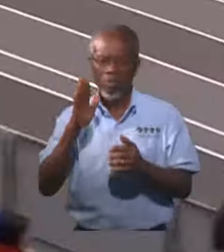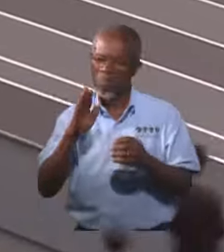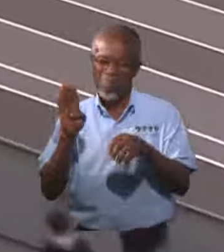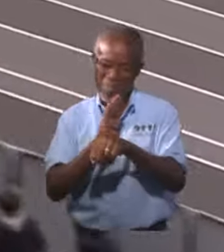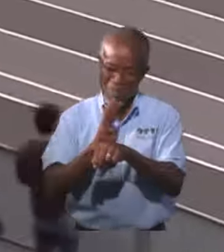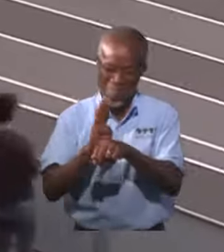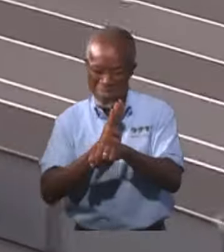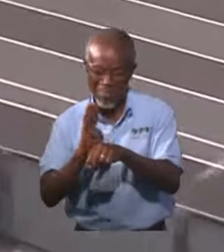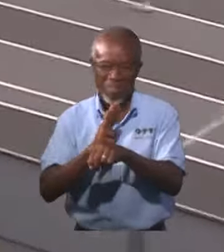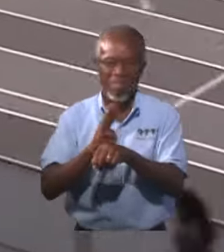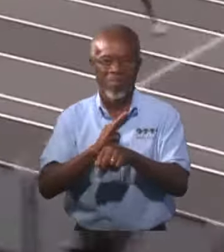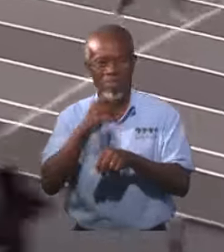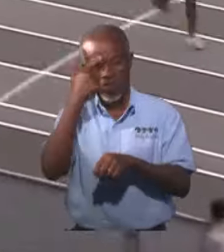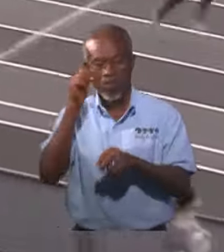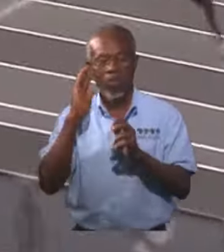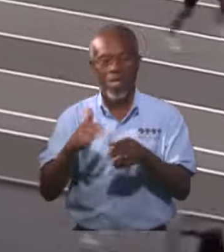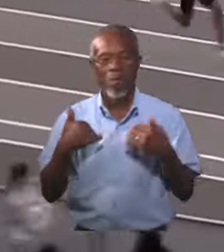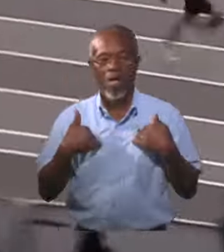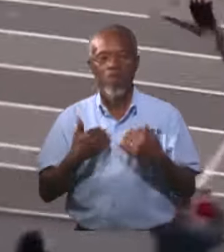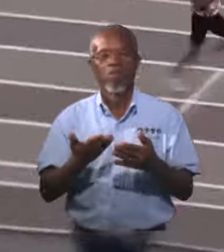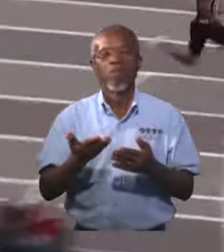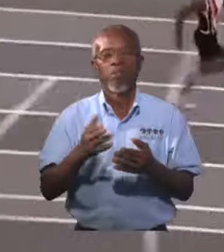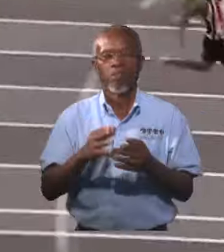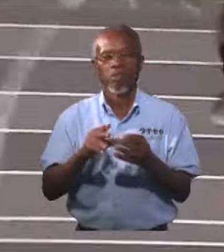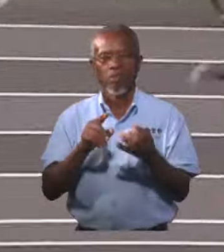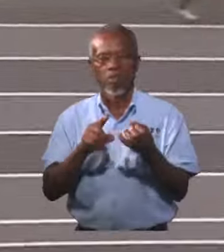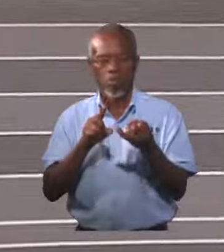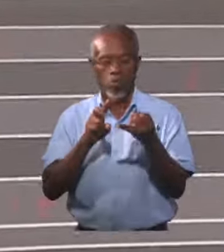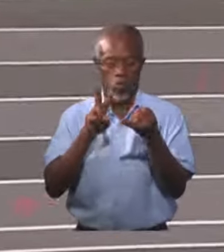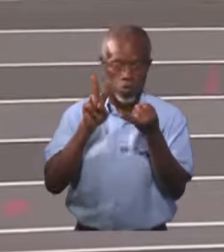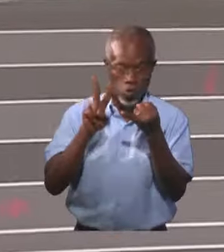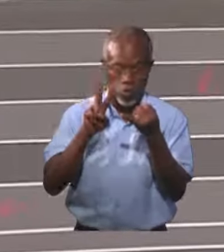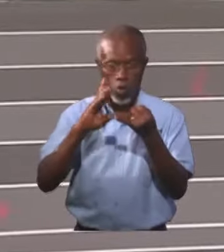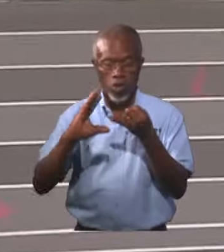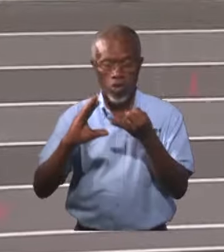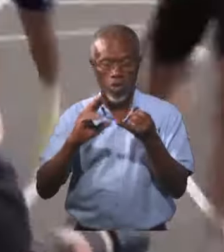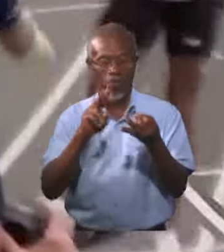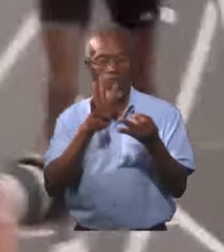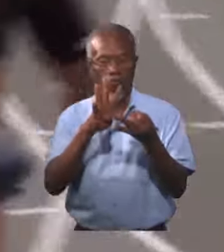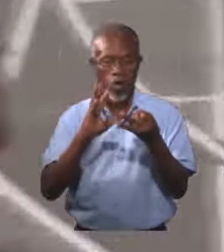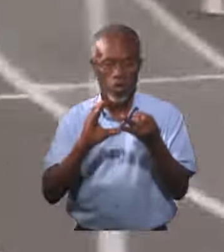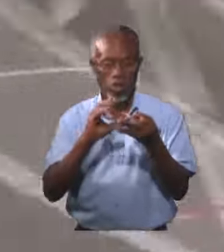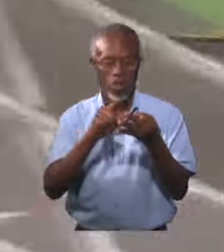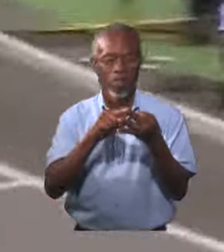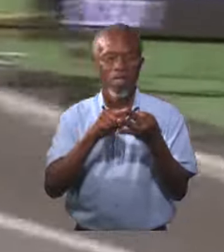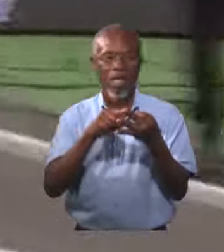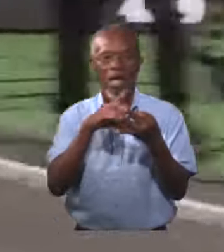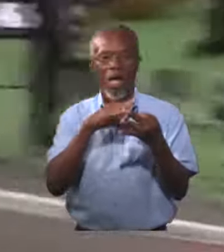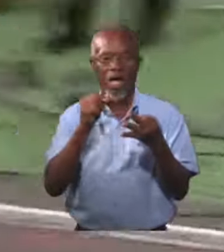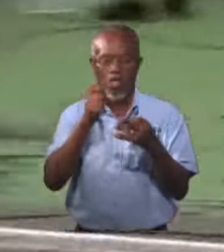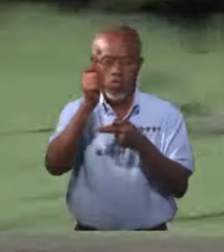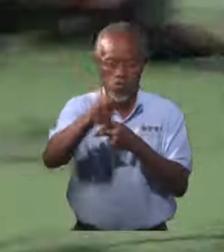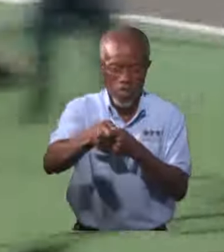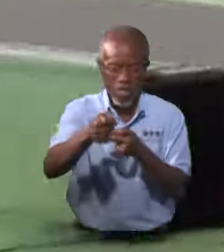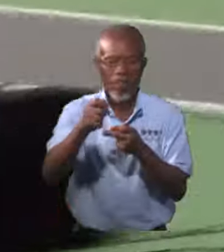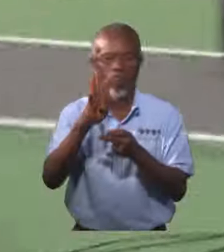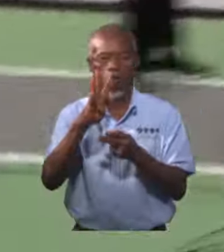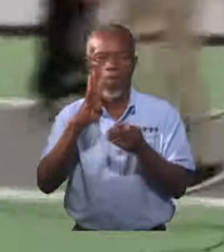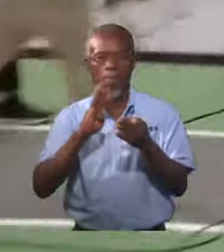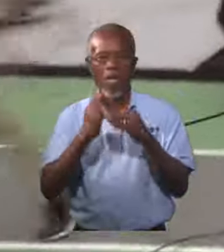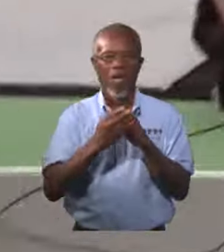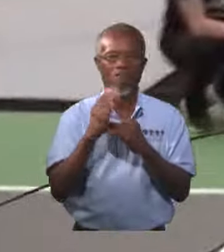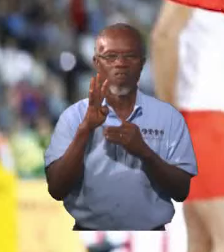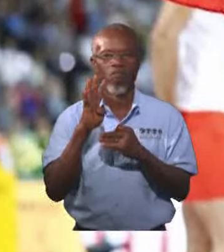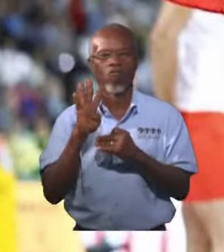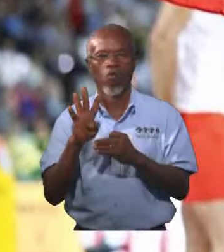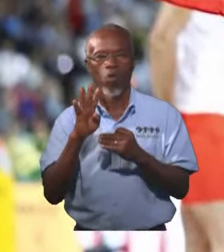participate in the 200 meters, 400 meters, and 4x400 meters relay. The other members of the